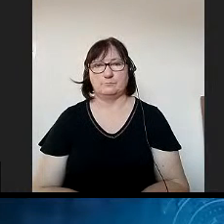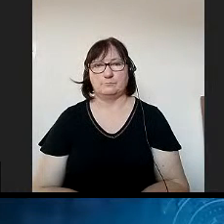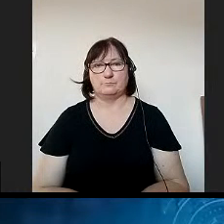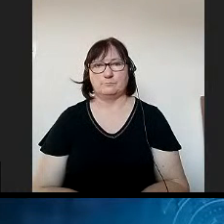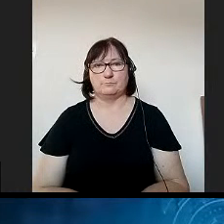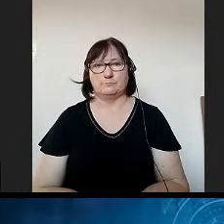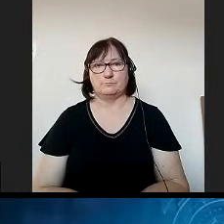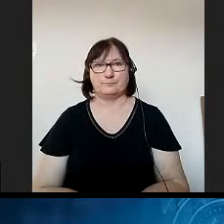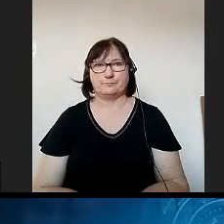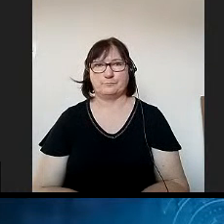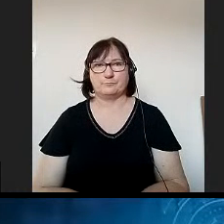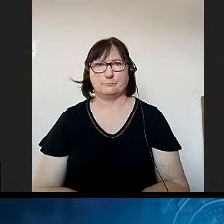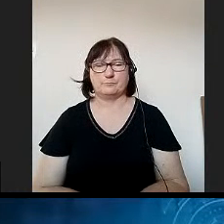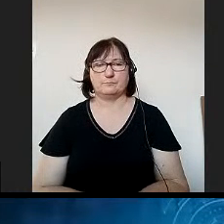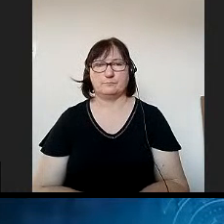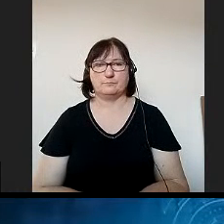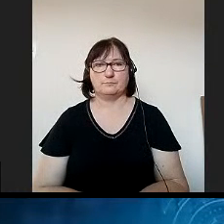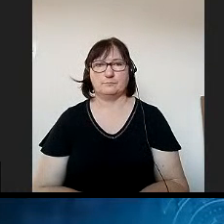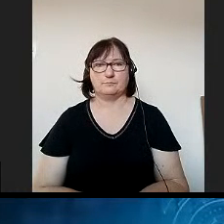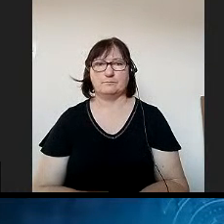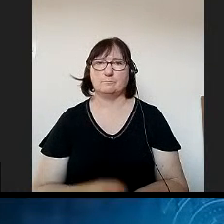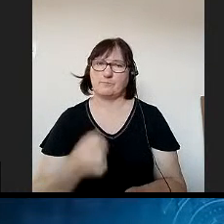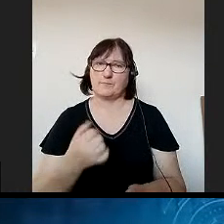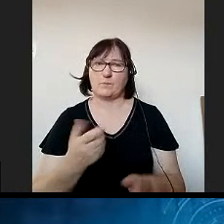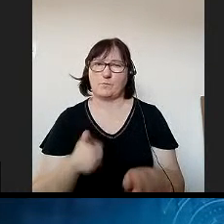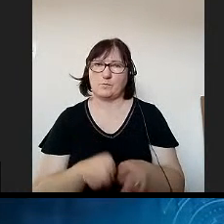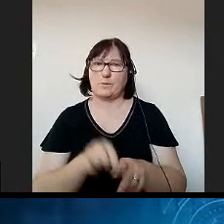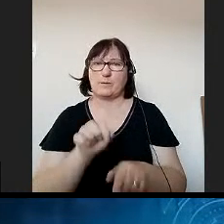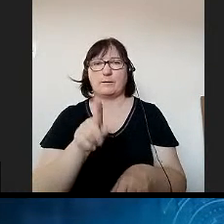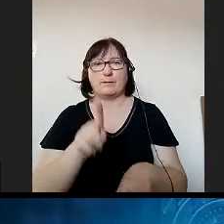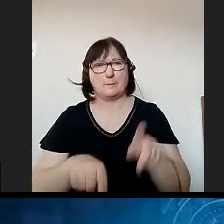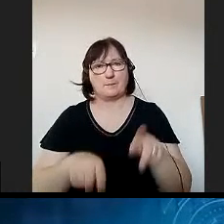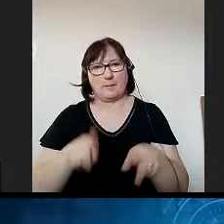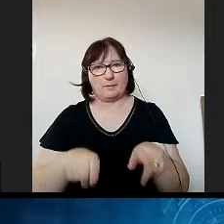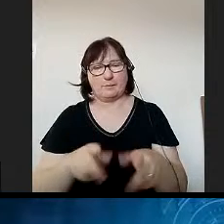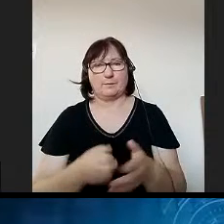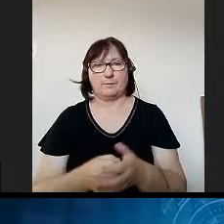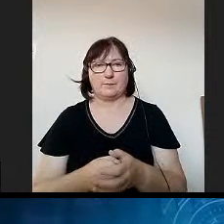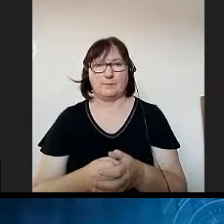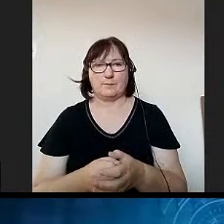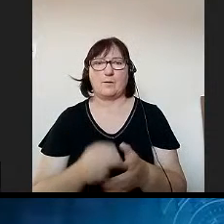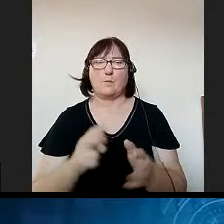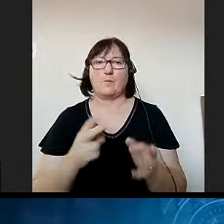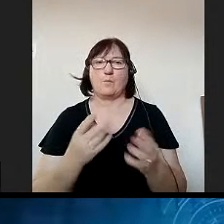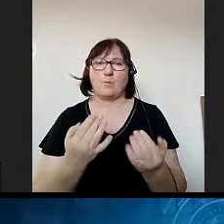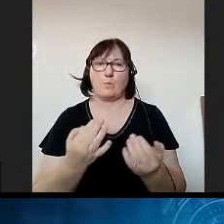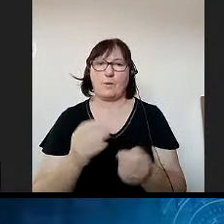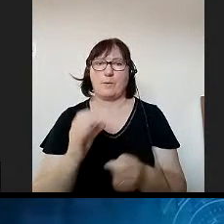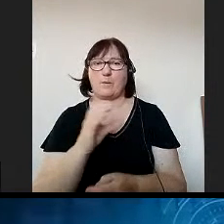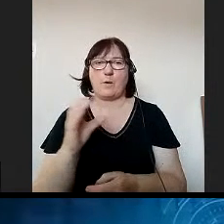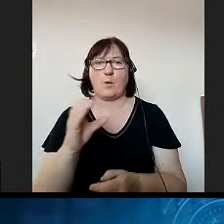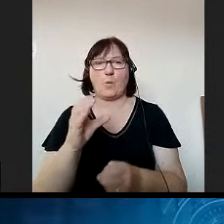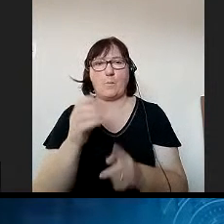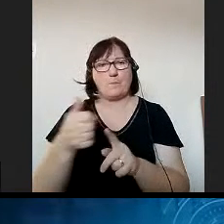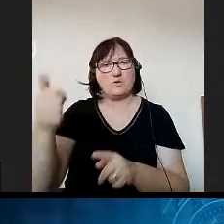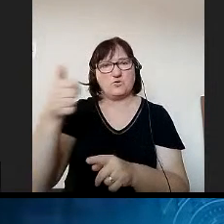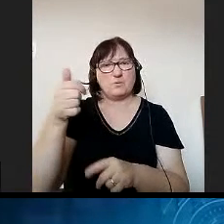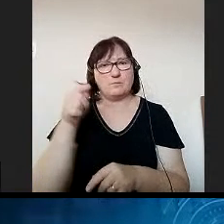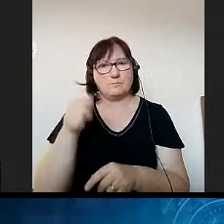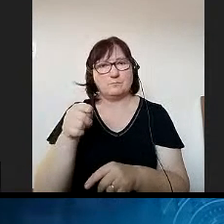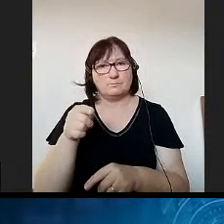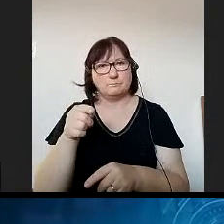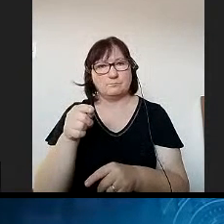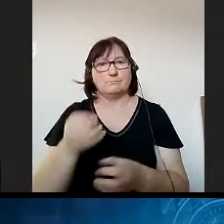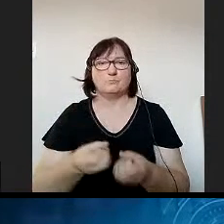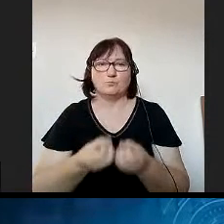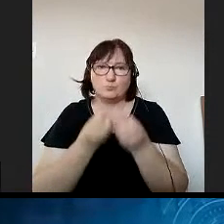it. I think it will depend on when the commissioner issues out the communication that now